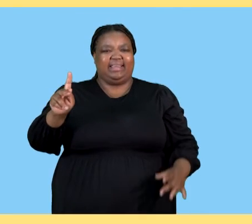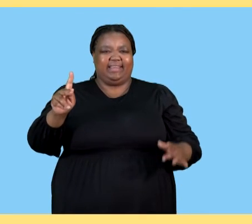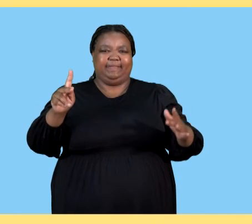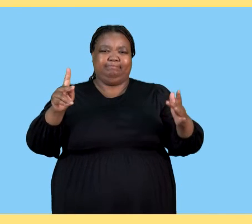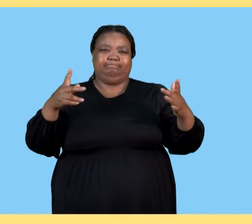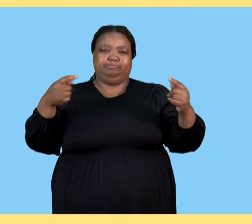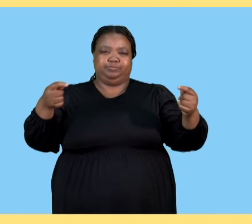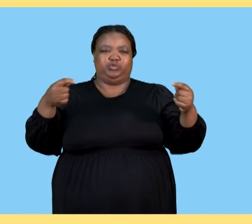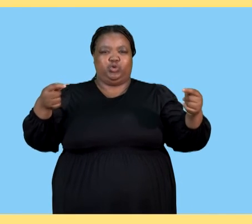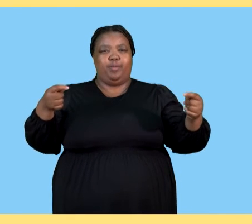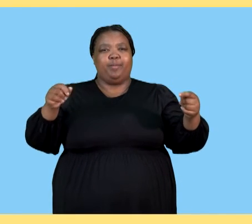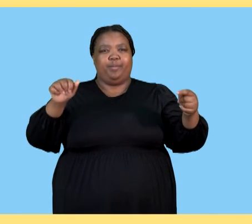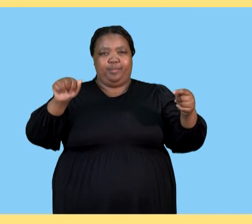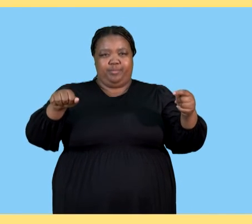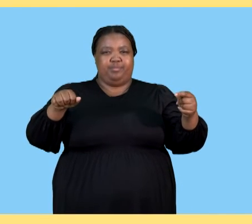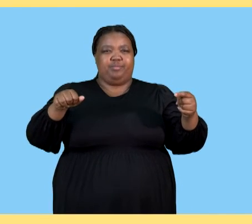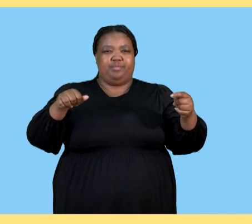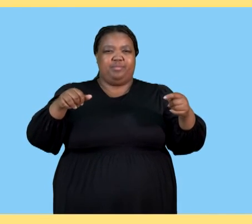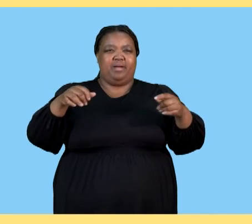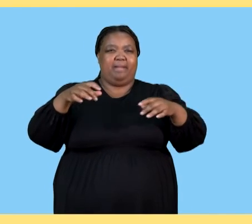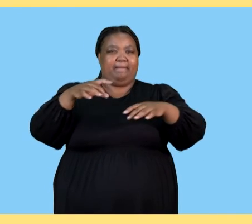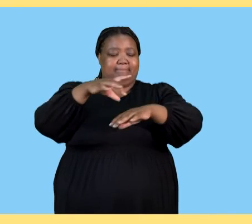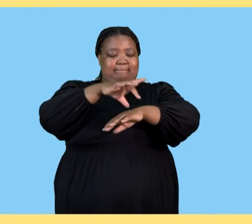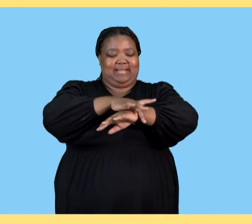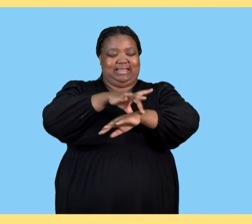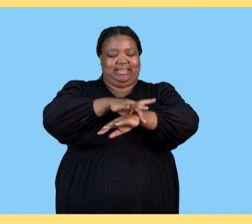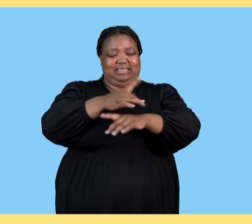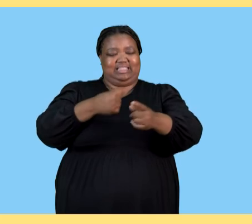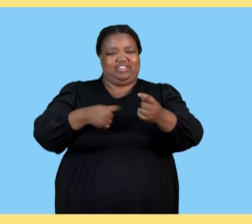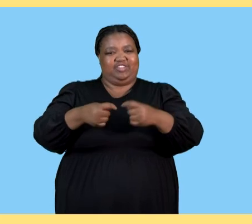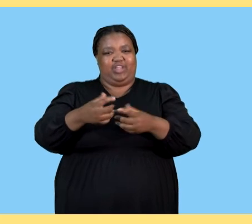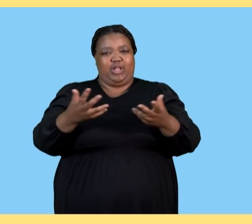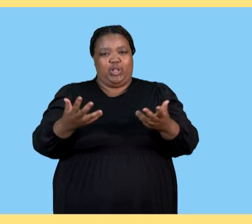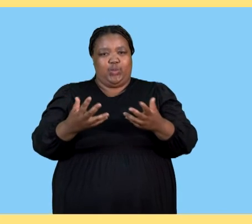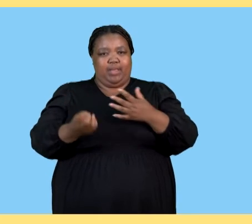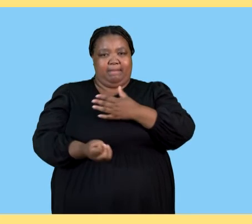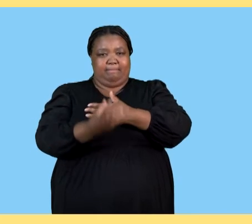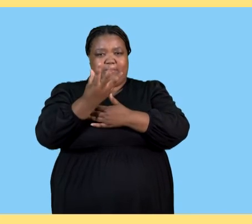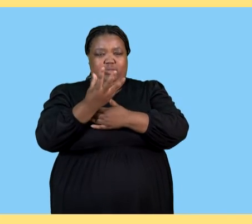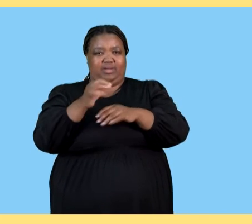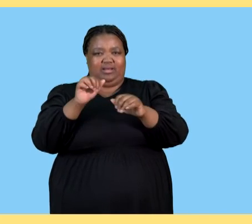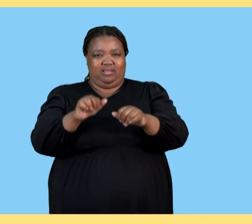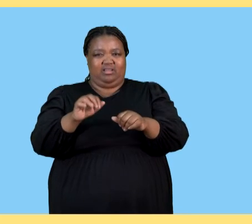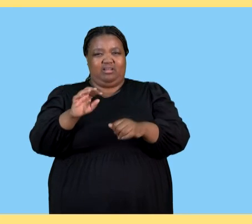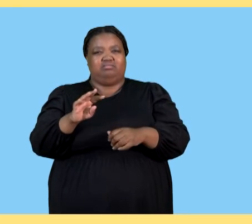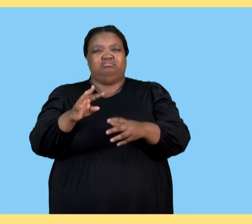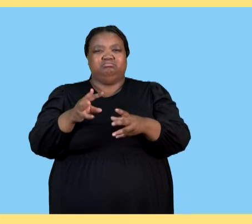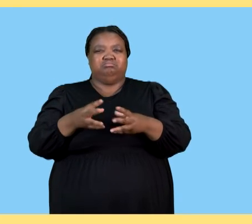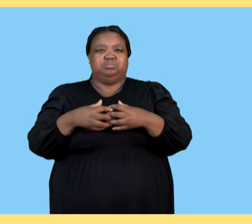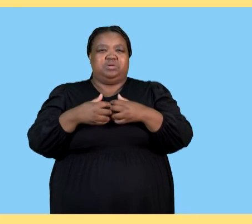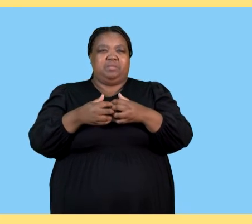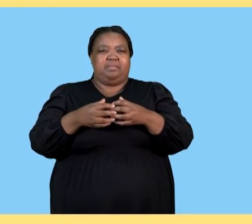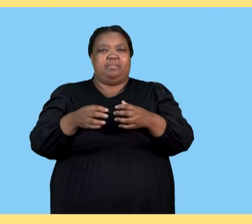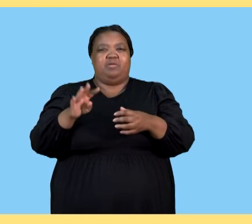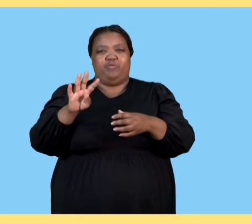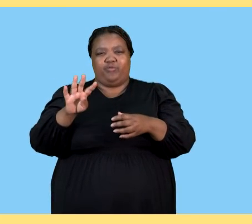Boutiques makes bracelets and sells them in their accessory shop in Wheatbank. They produced 4,000 bracelets